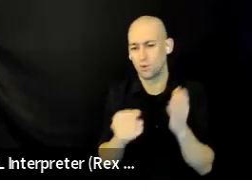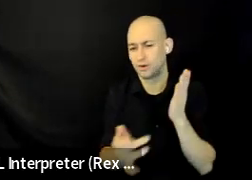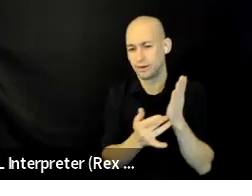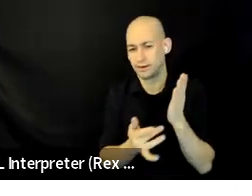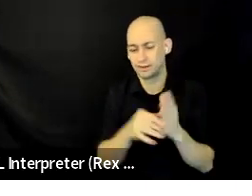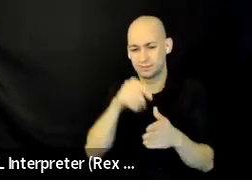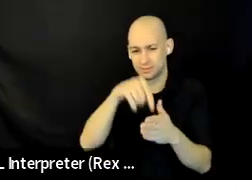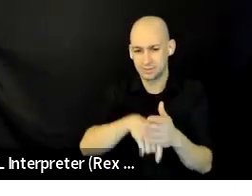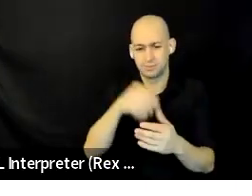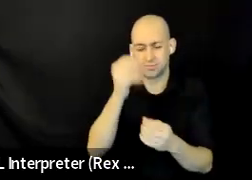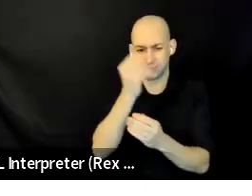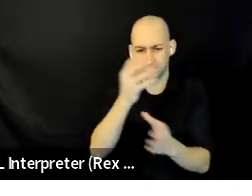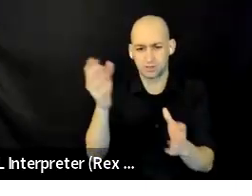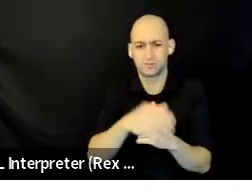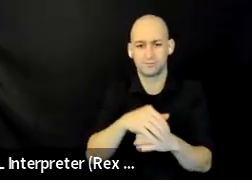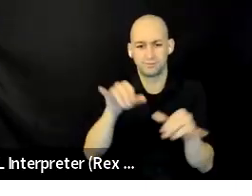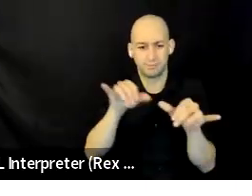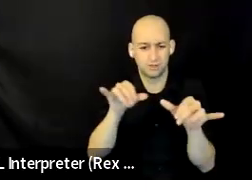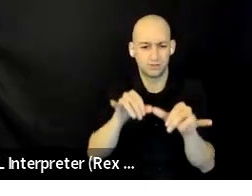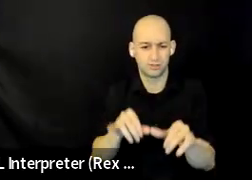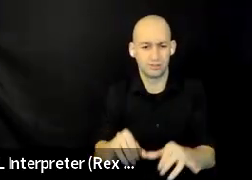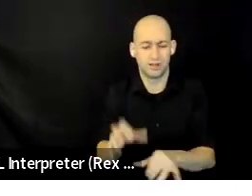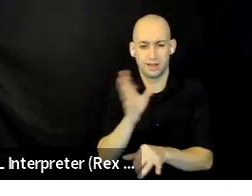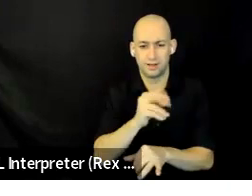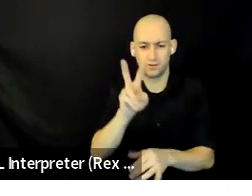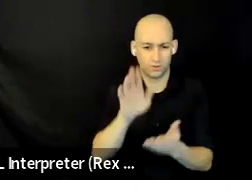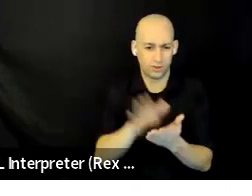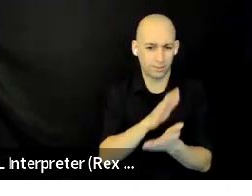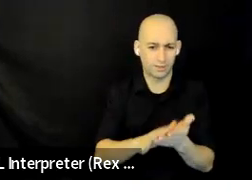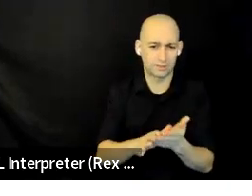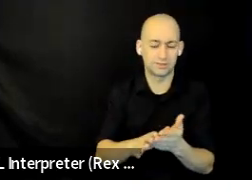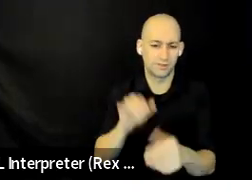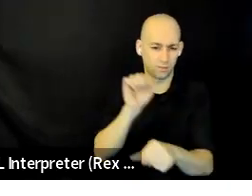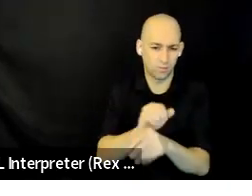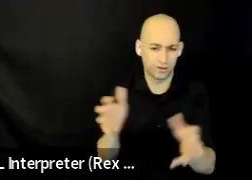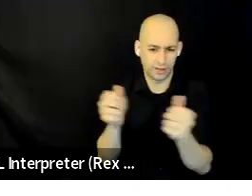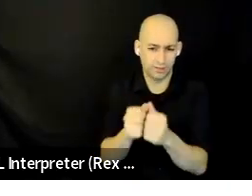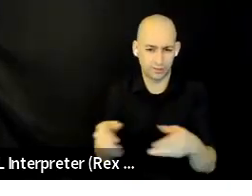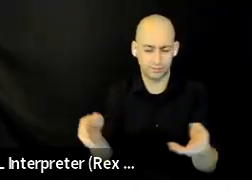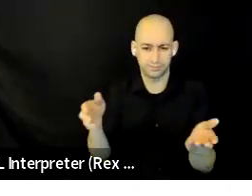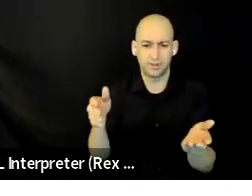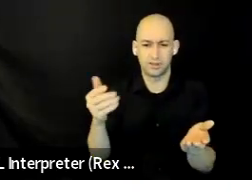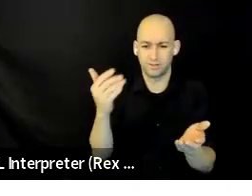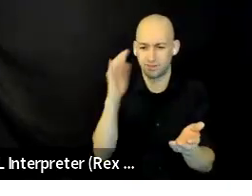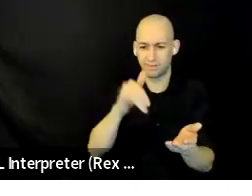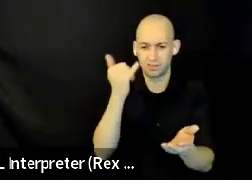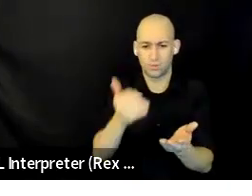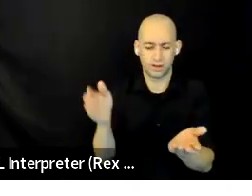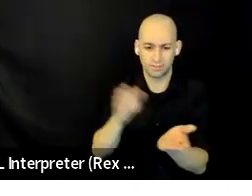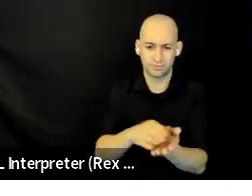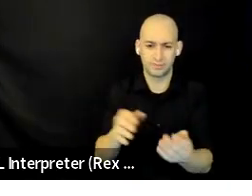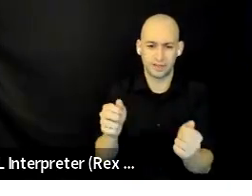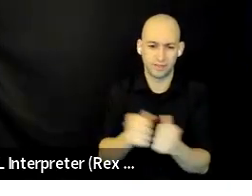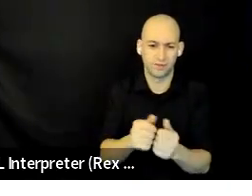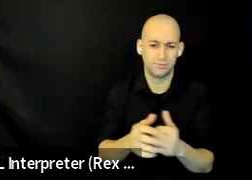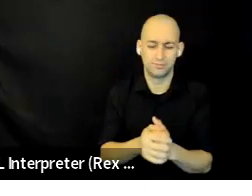into the details on each of the metrics. And these two documents actually complement one another. So that's why we're pairing them together.